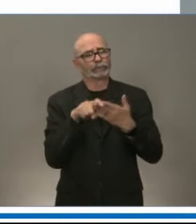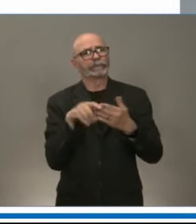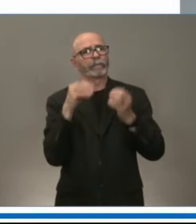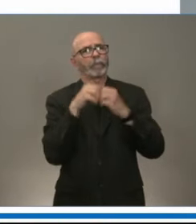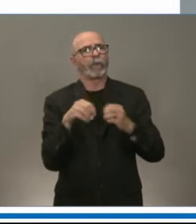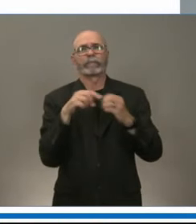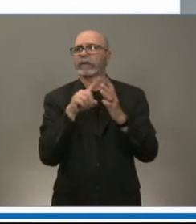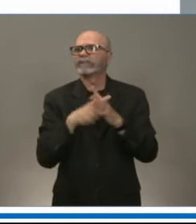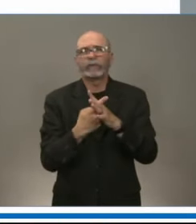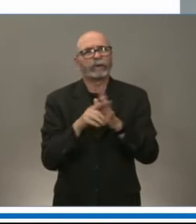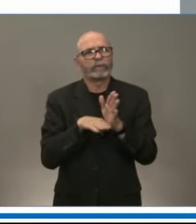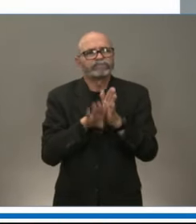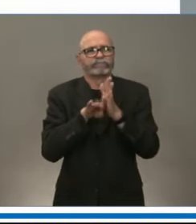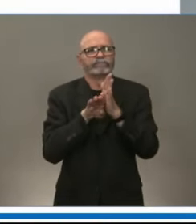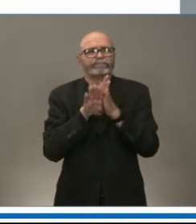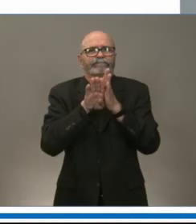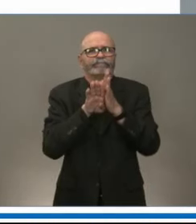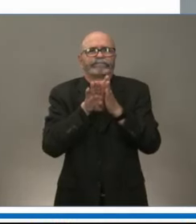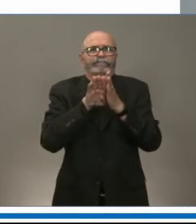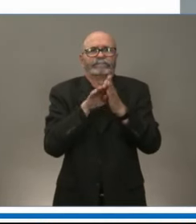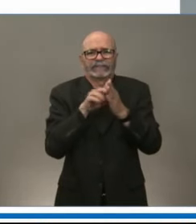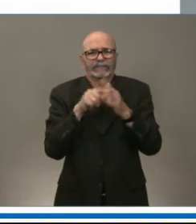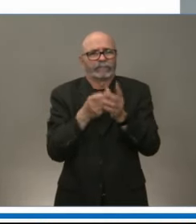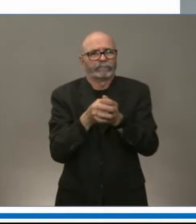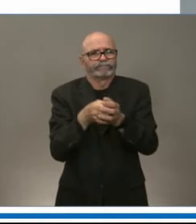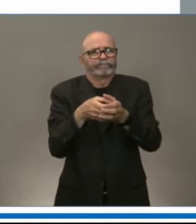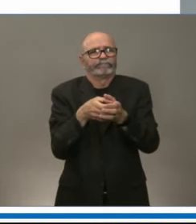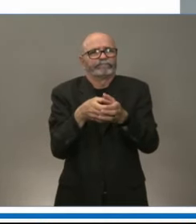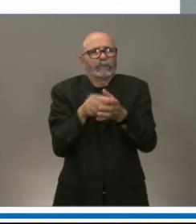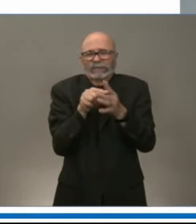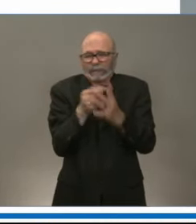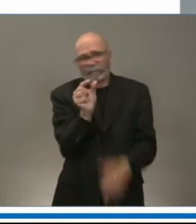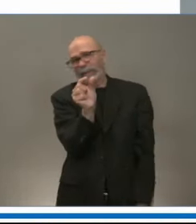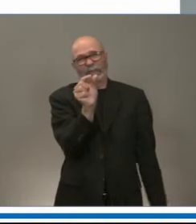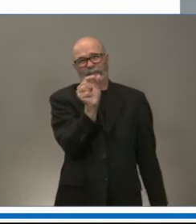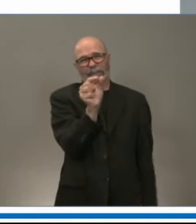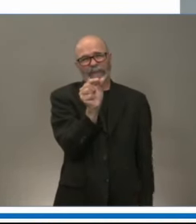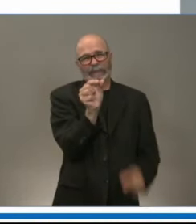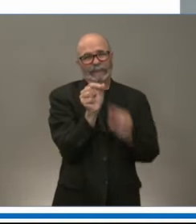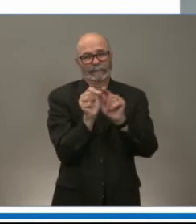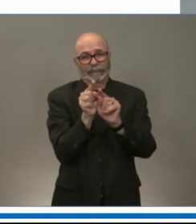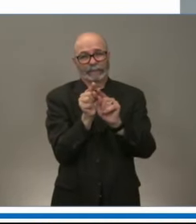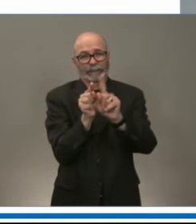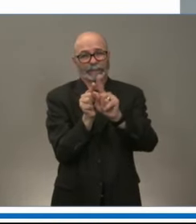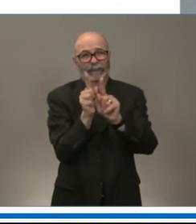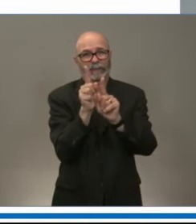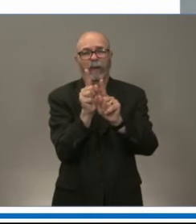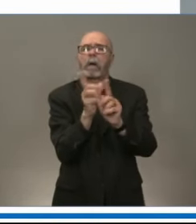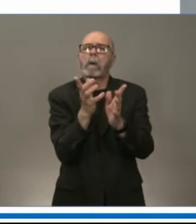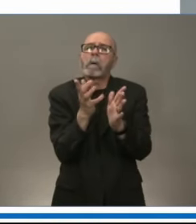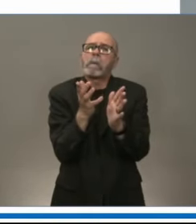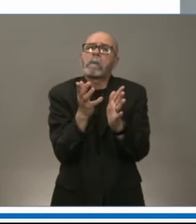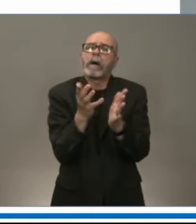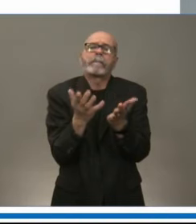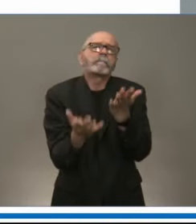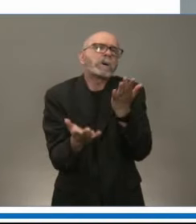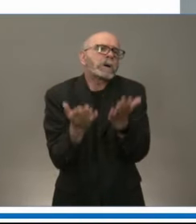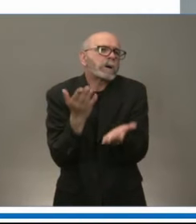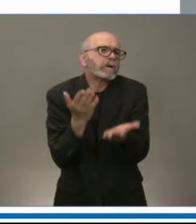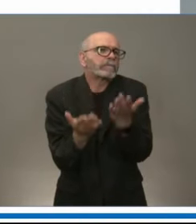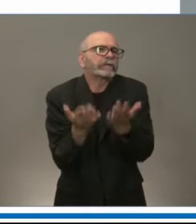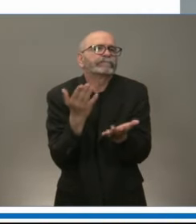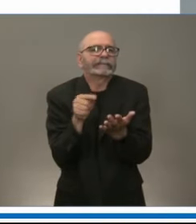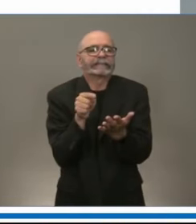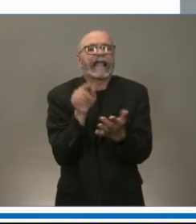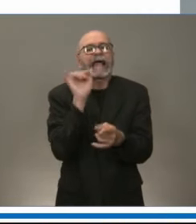but a small growing number of cases where it's likely that we're going to come to the conclusion where it's spread